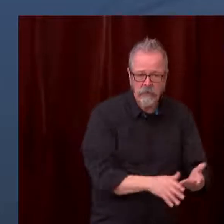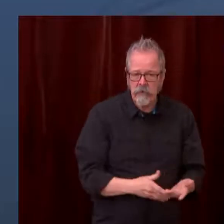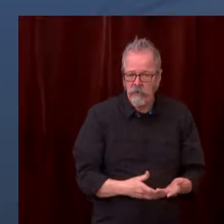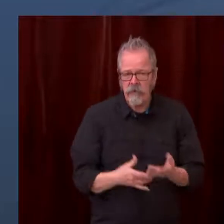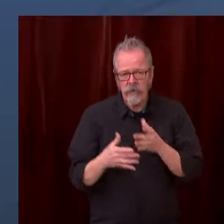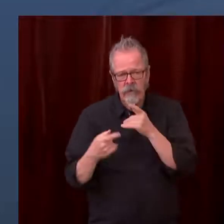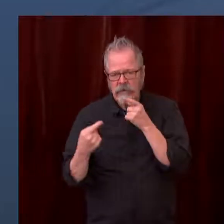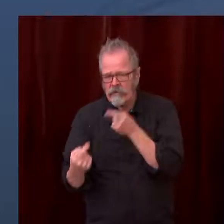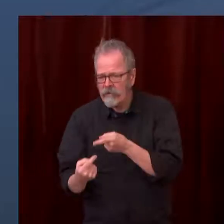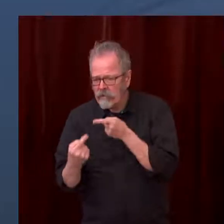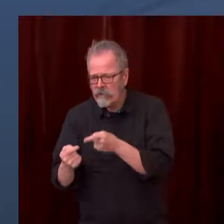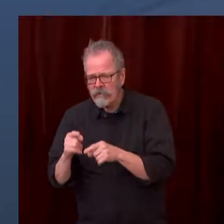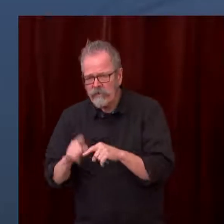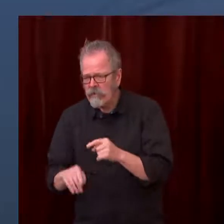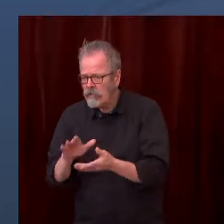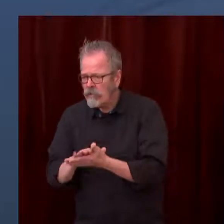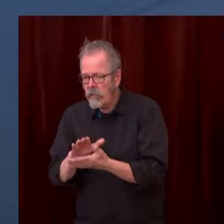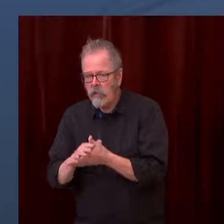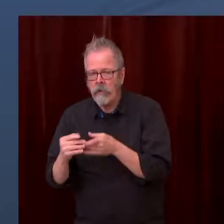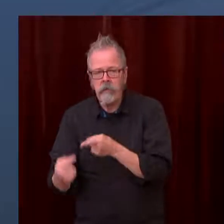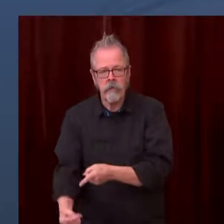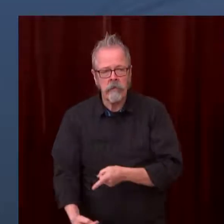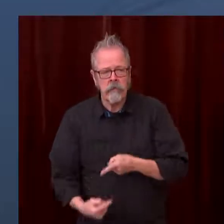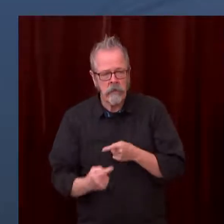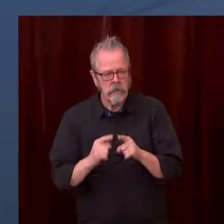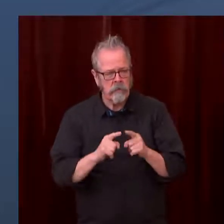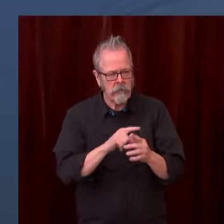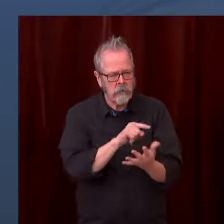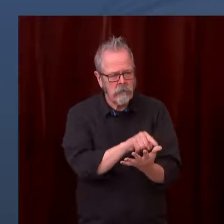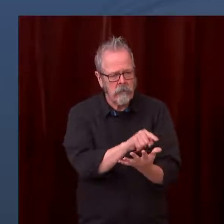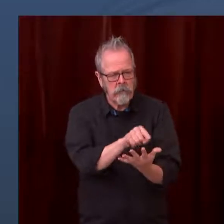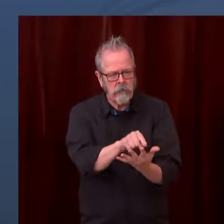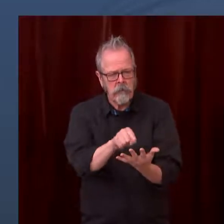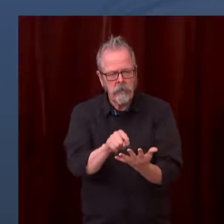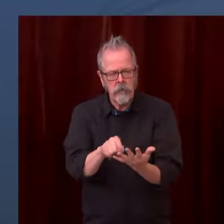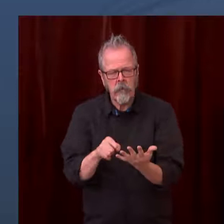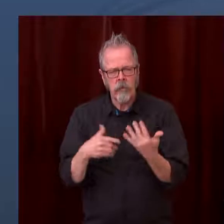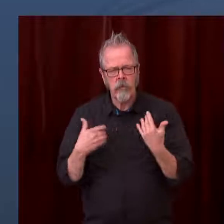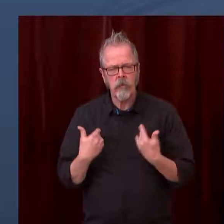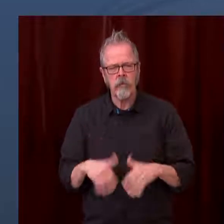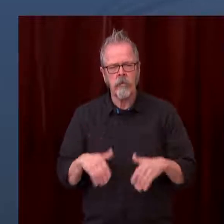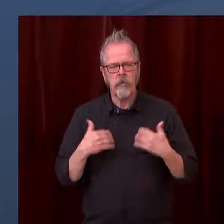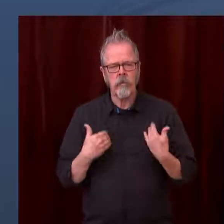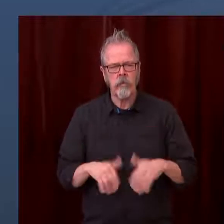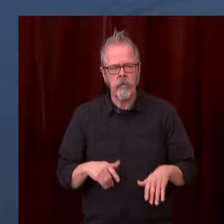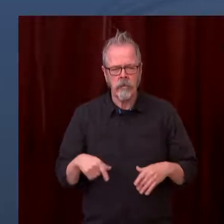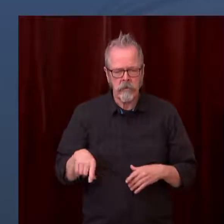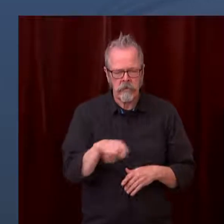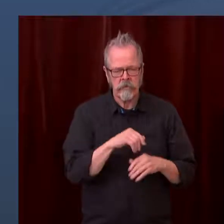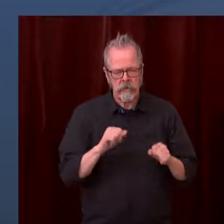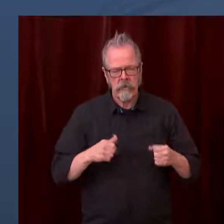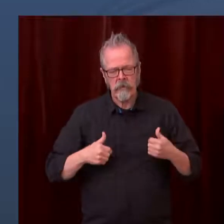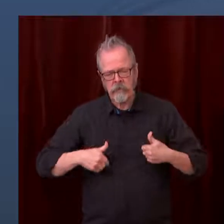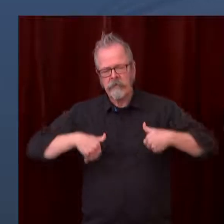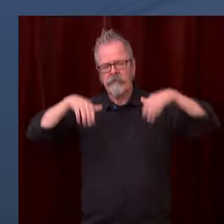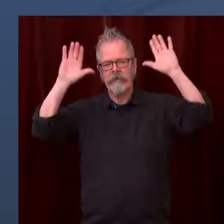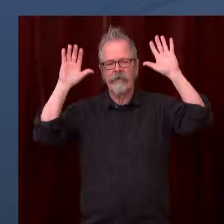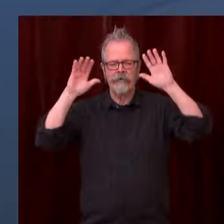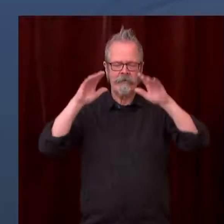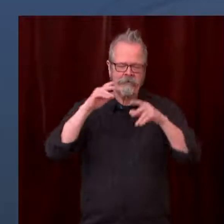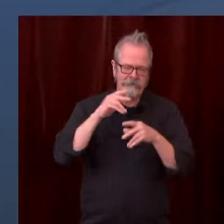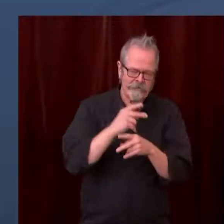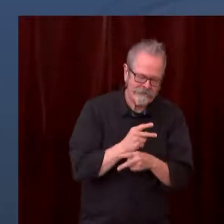We're fortunate in Seattle because people have sacrificed so much and have listened to the guidance that we have the lowest cases